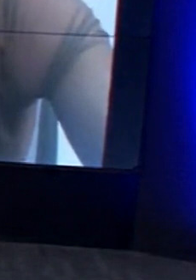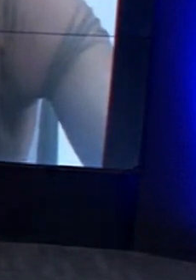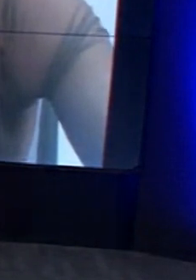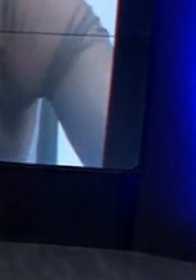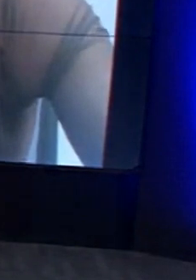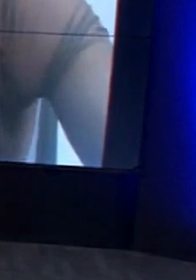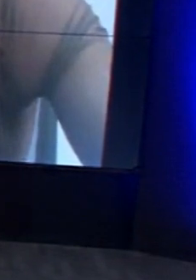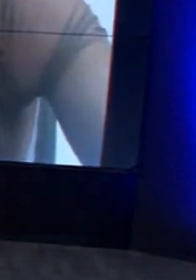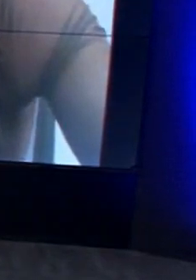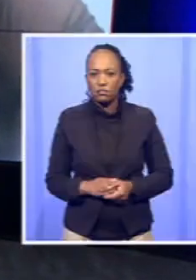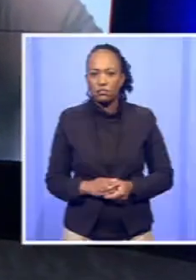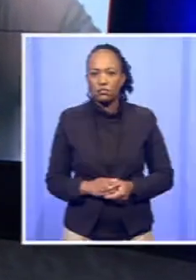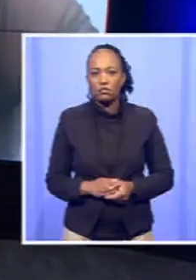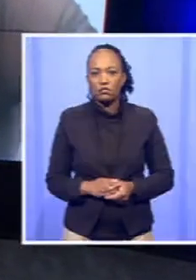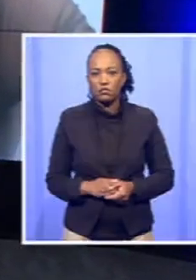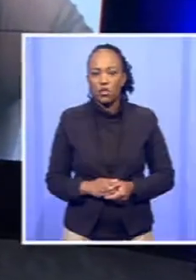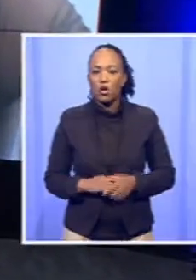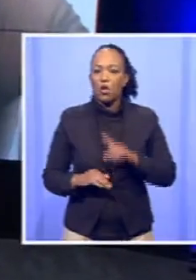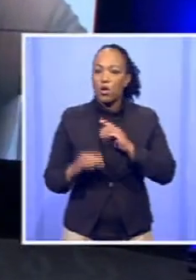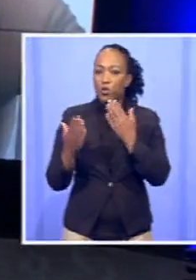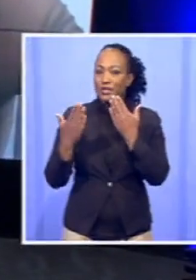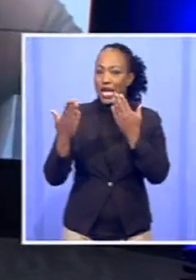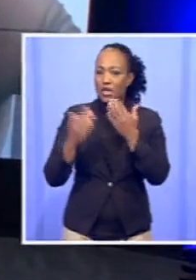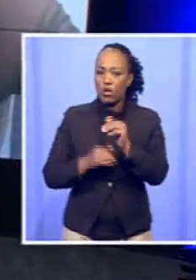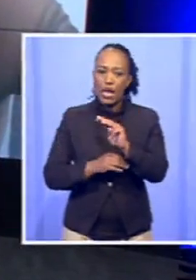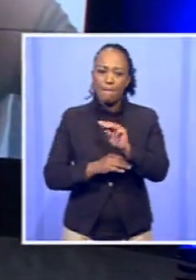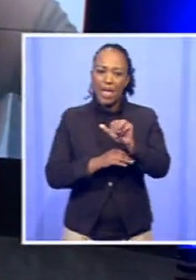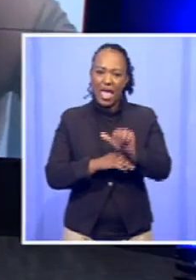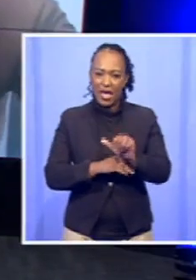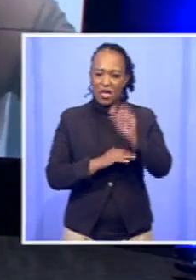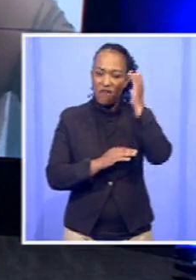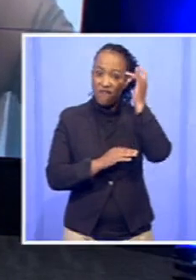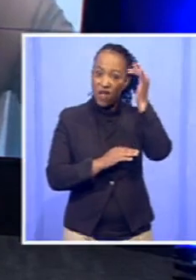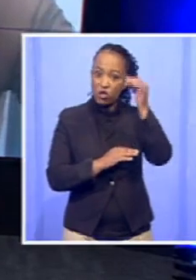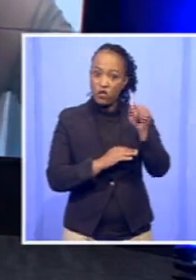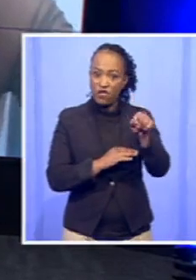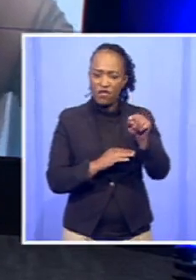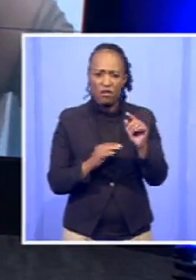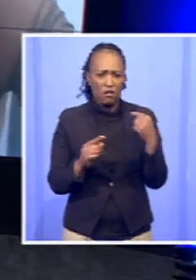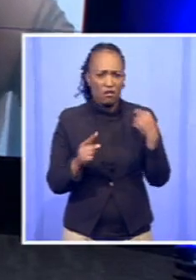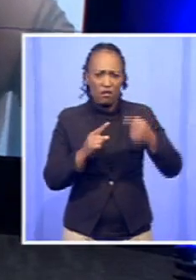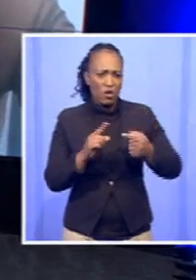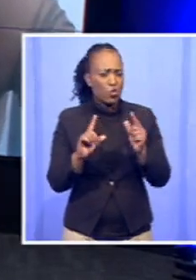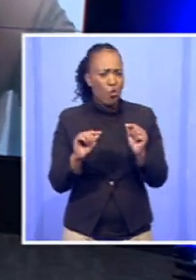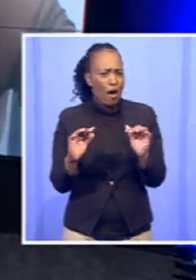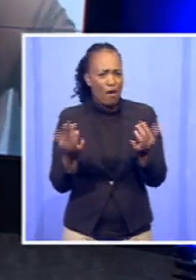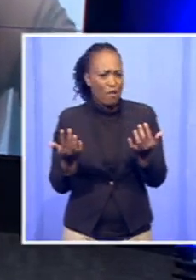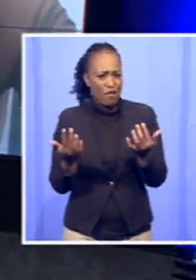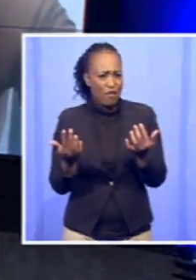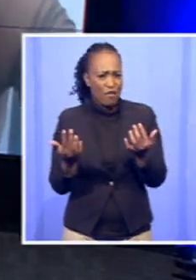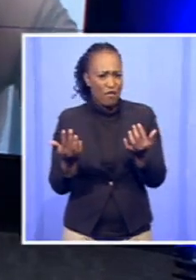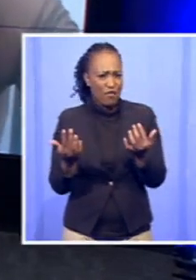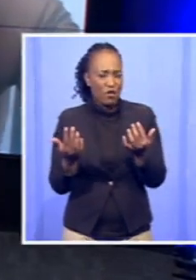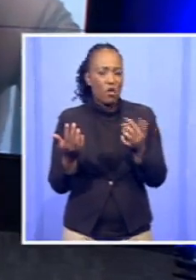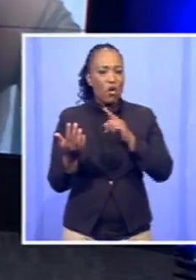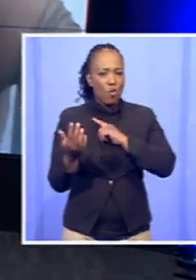also reading towards your master's degree in philosophy. And I just wanted to know, how did you do it? Because I imagine a